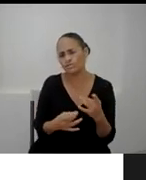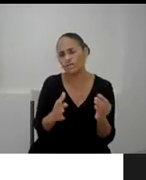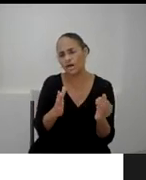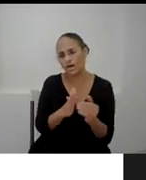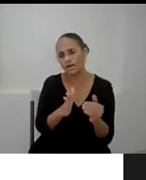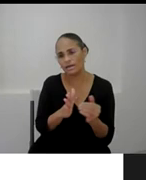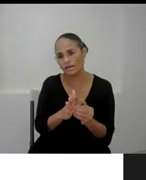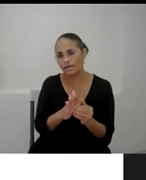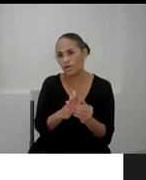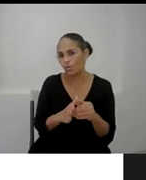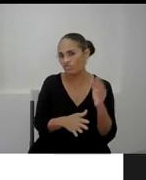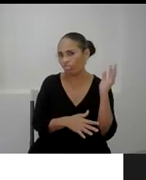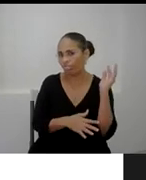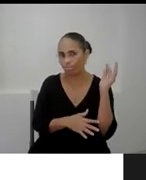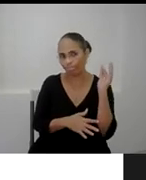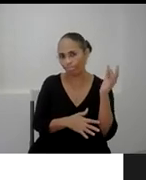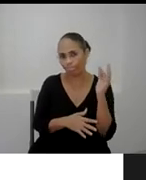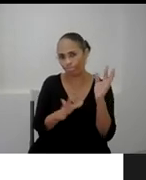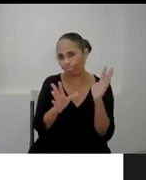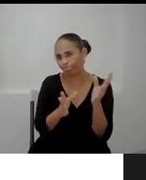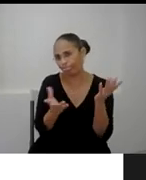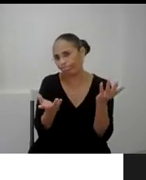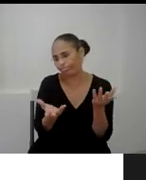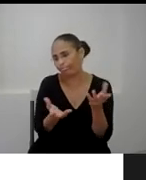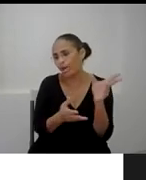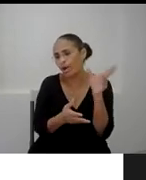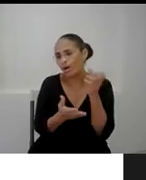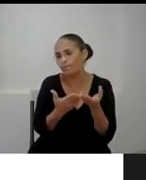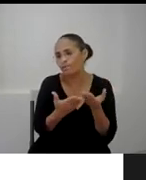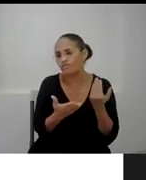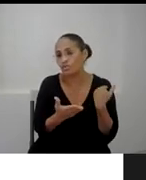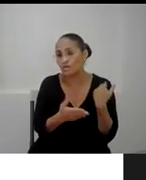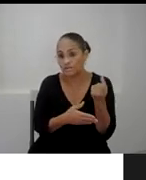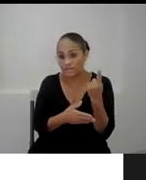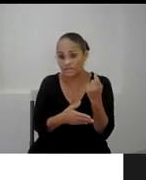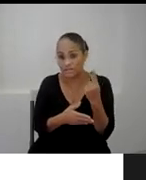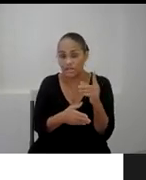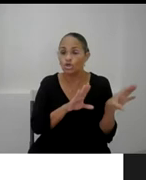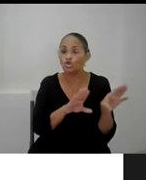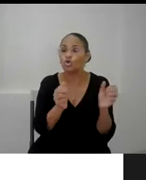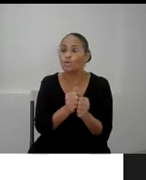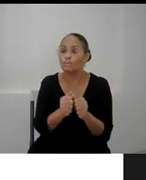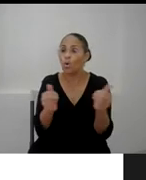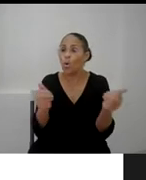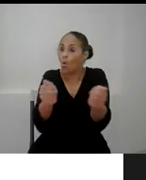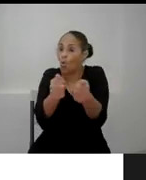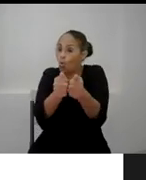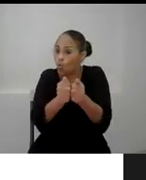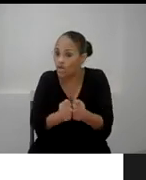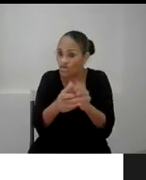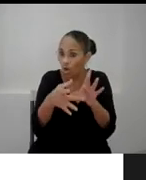that we've heard already, that it's about doing things with people, not to or for